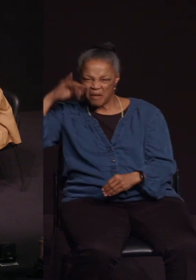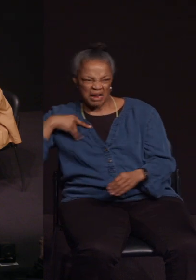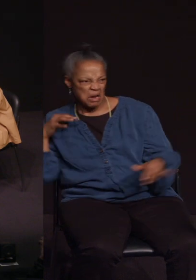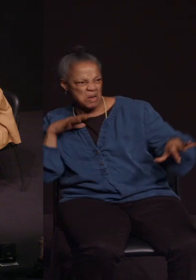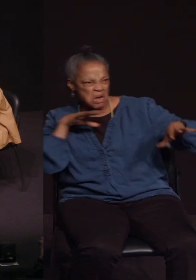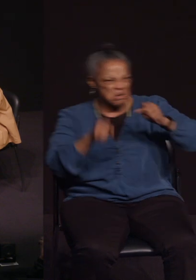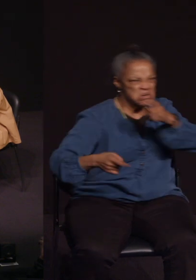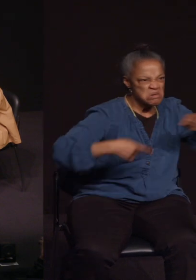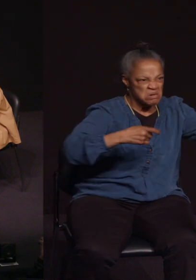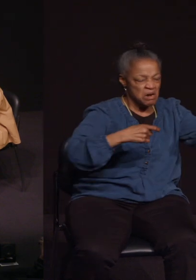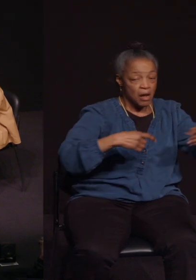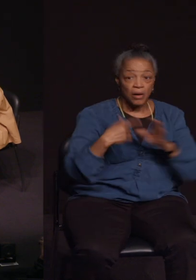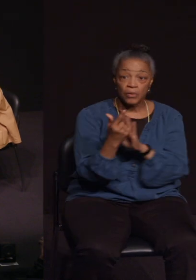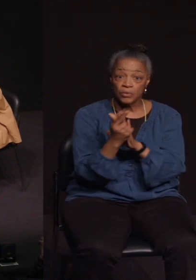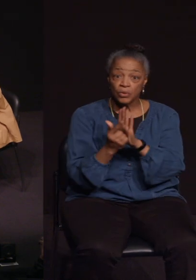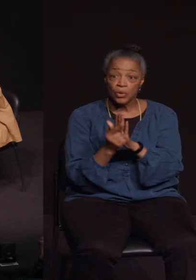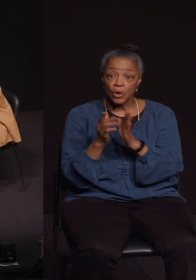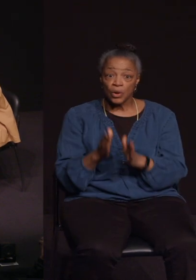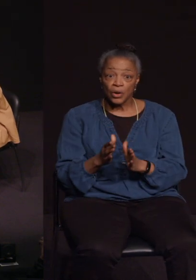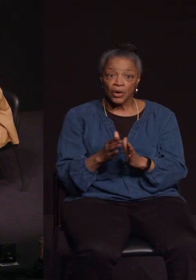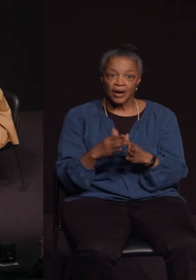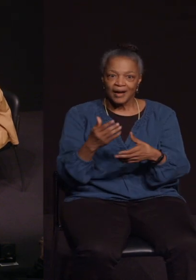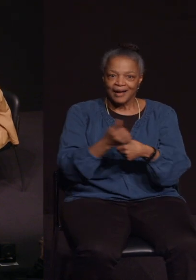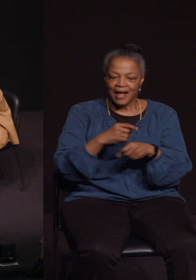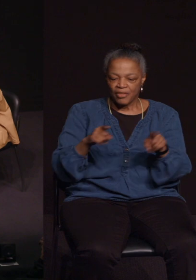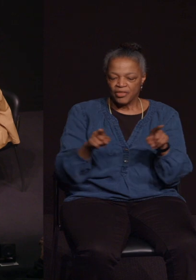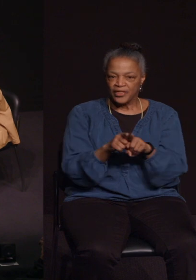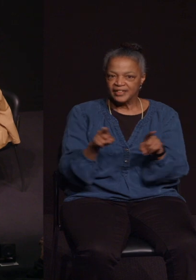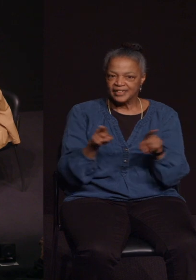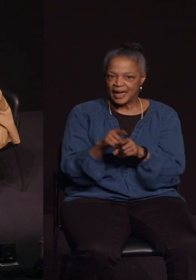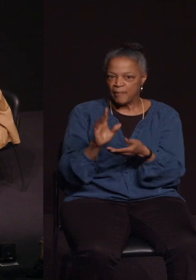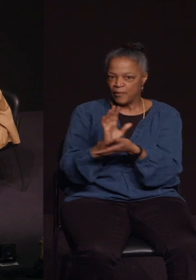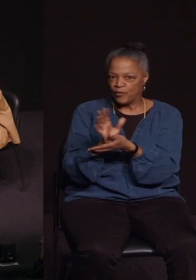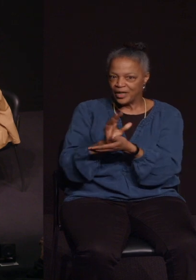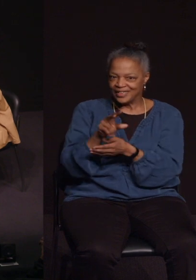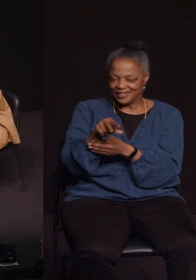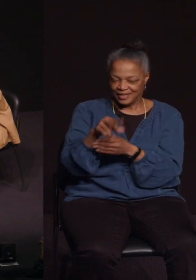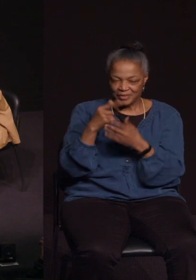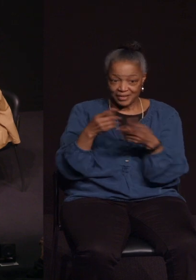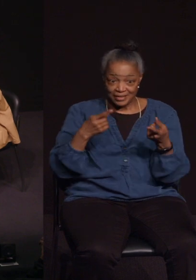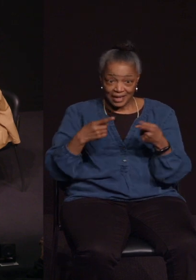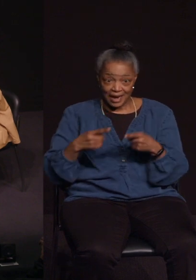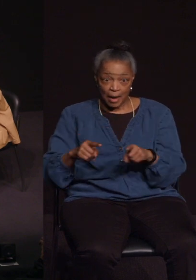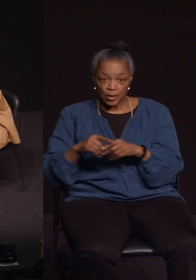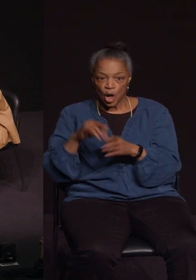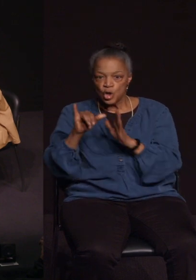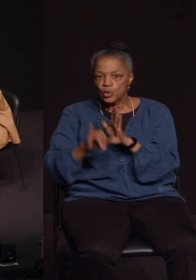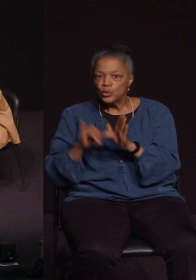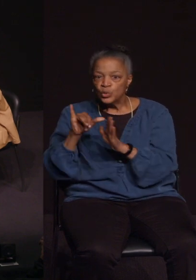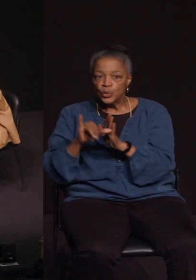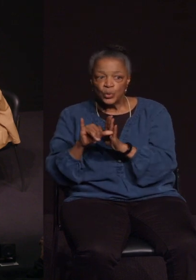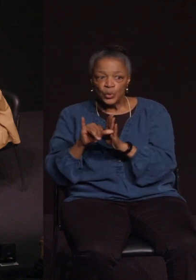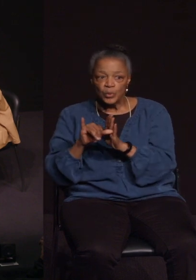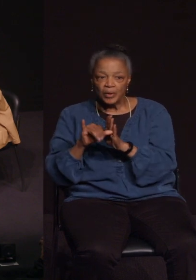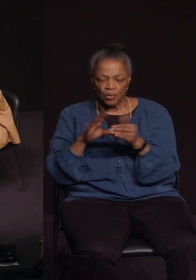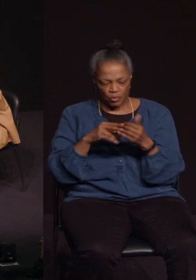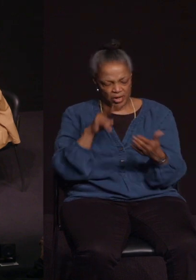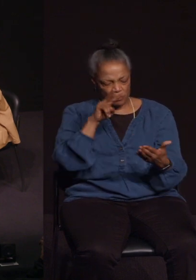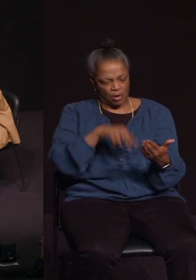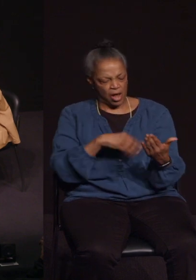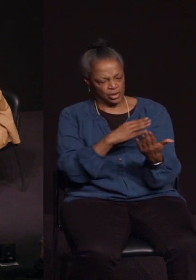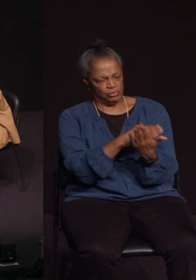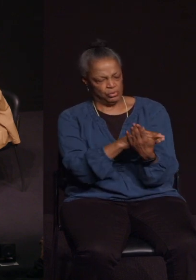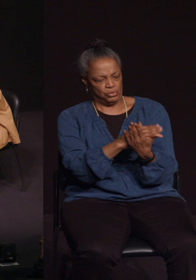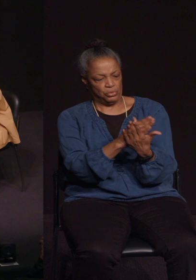what the lawyer did was actually got the same footage, because it happened to get on YouTube, and he went through it and